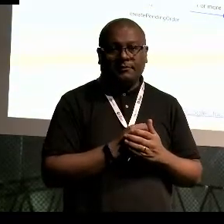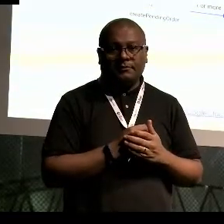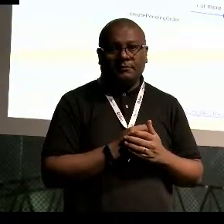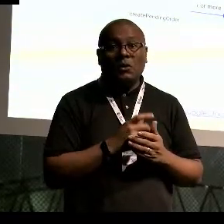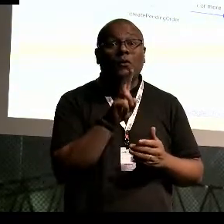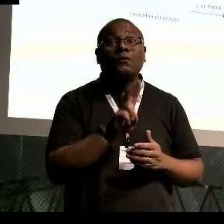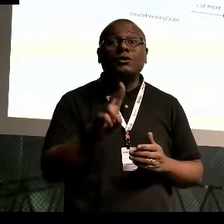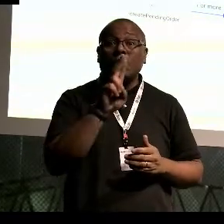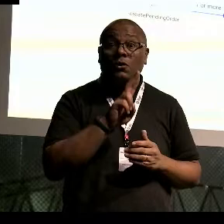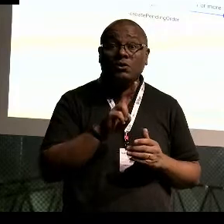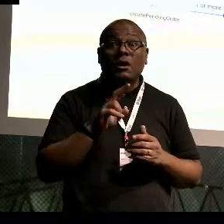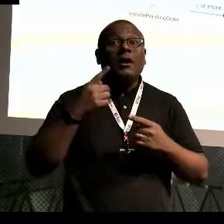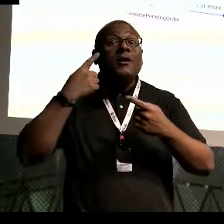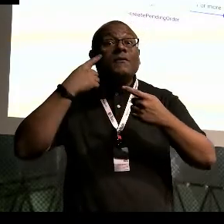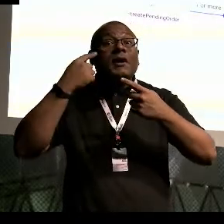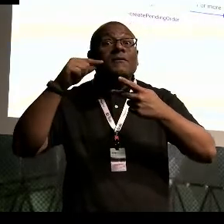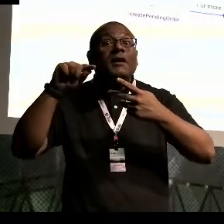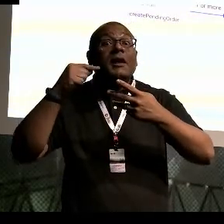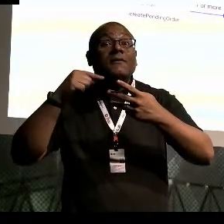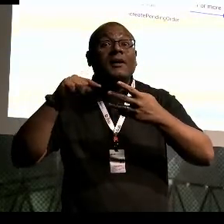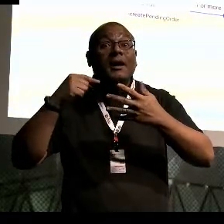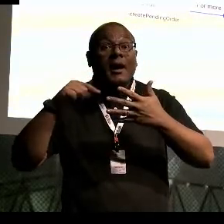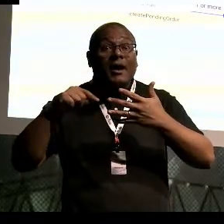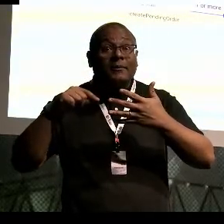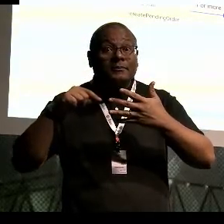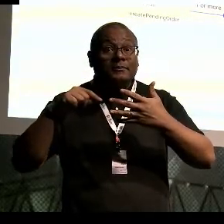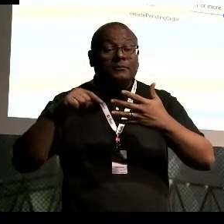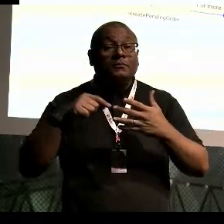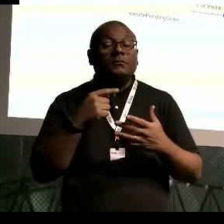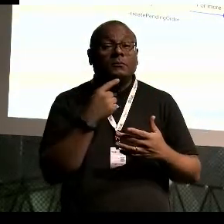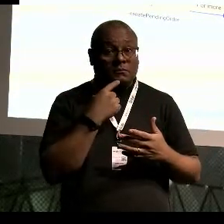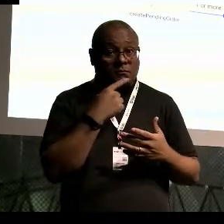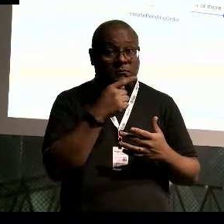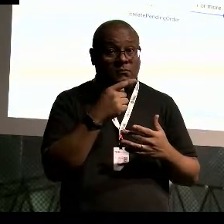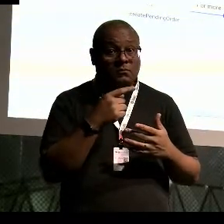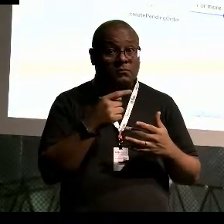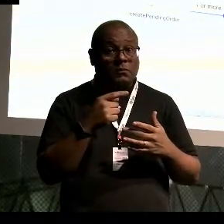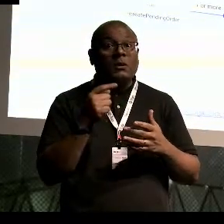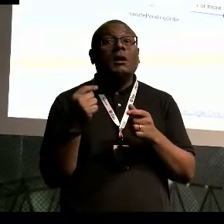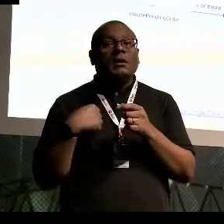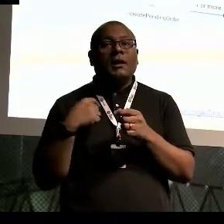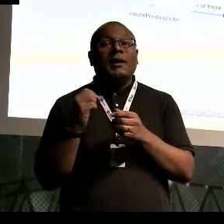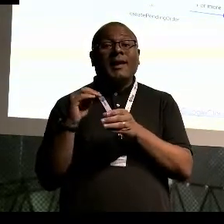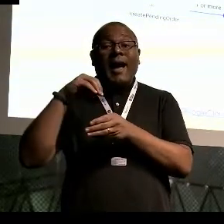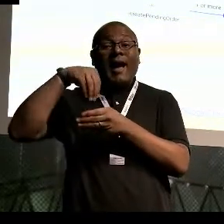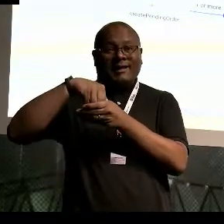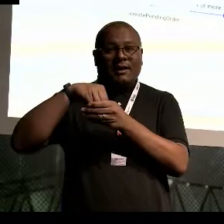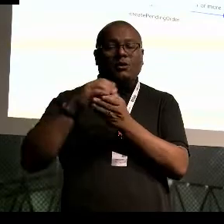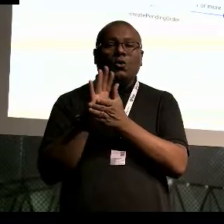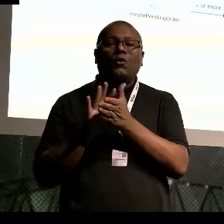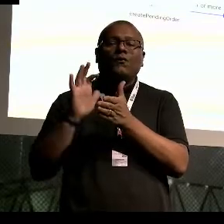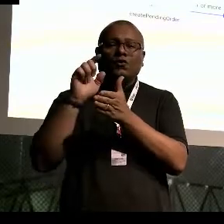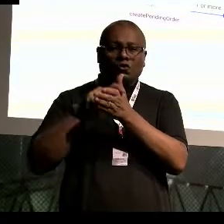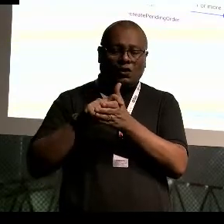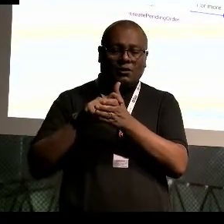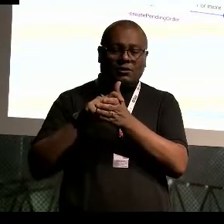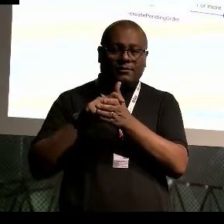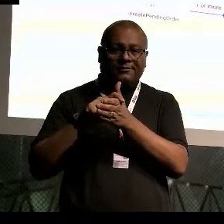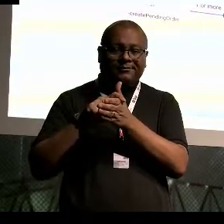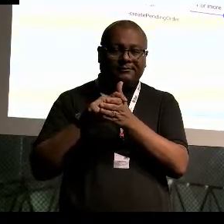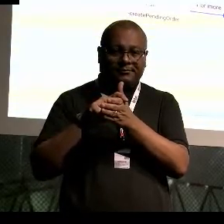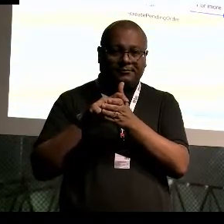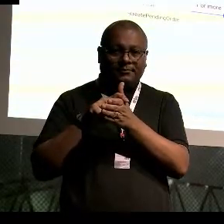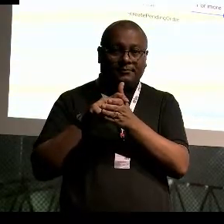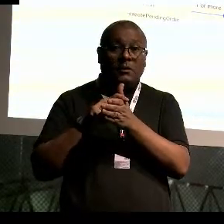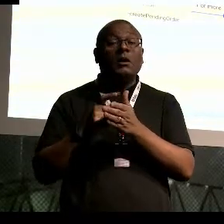where you check whether the user has credit. So you call this reserve credit function, right? And then if the reserve credit